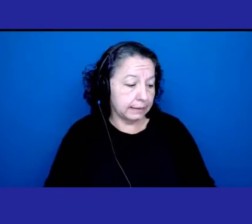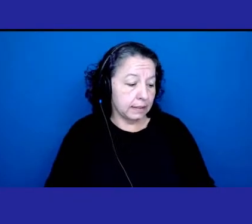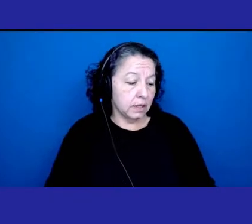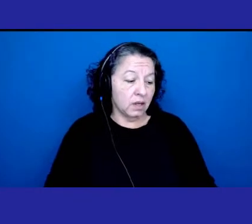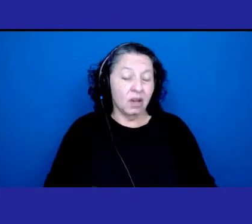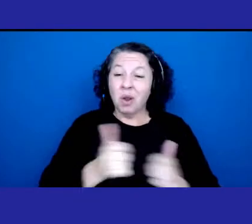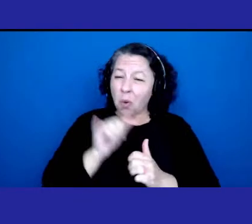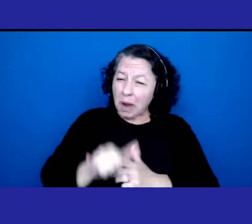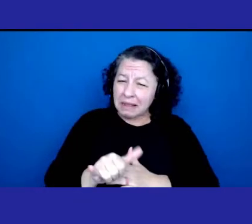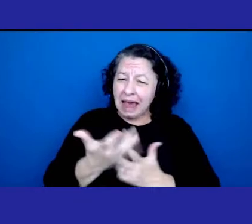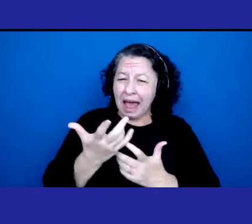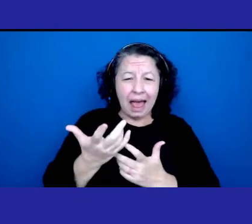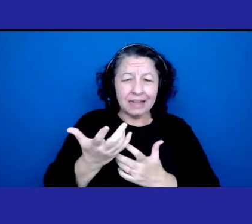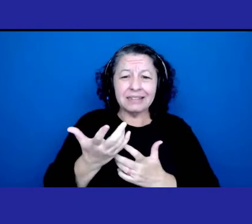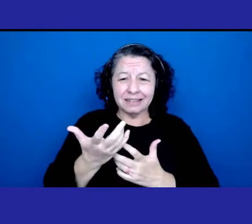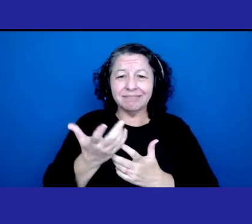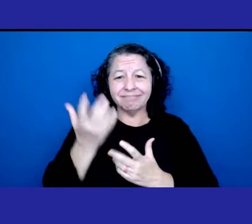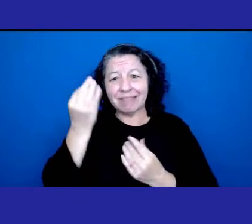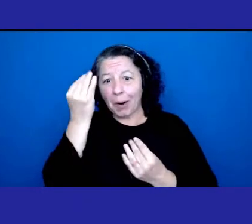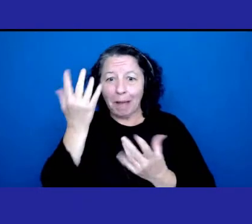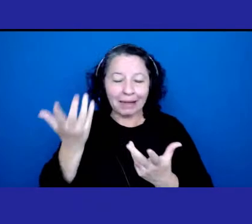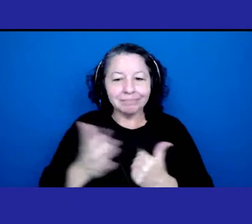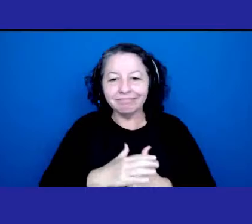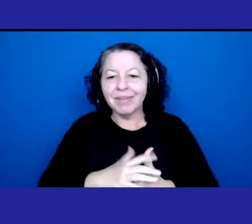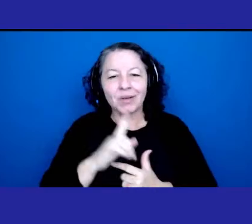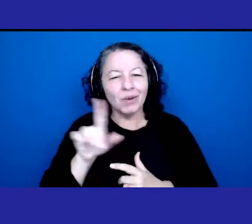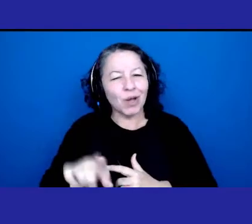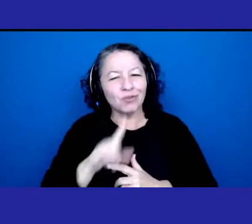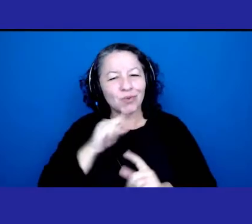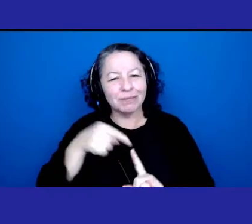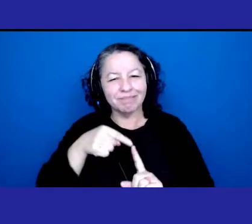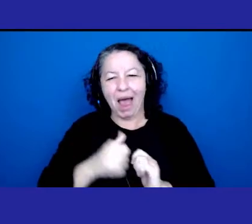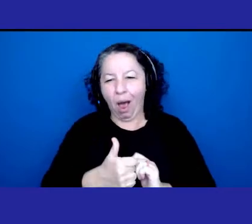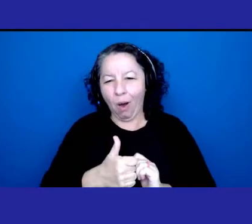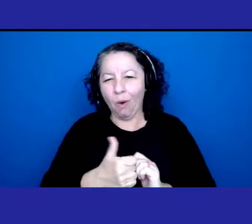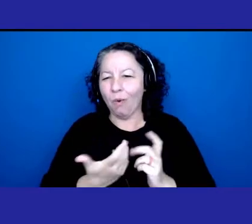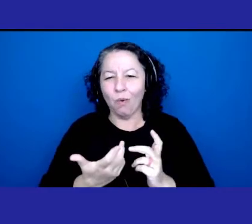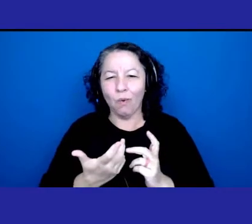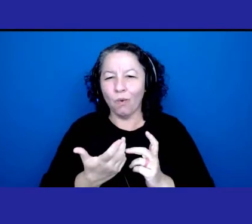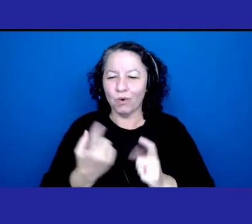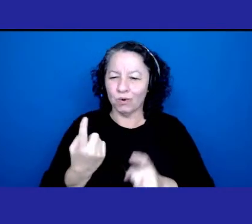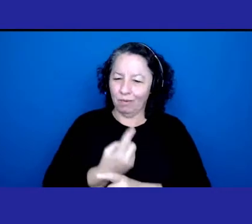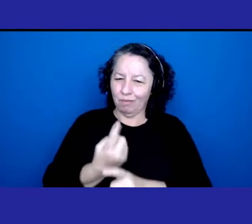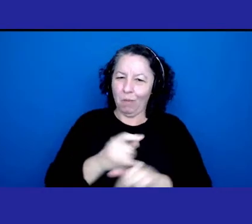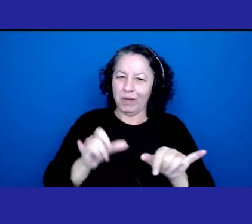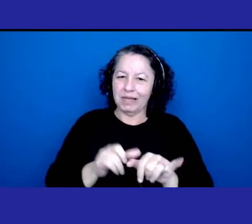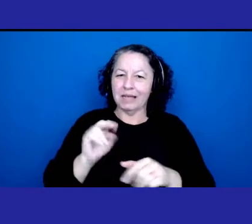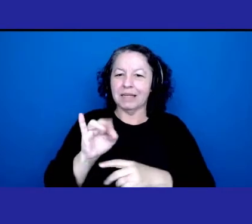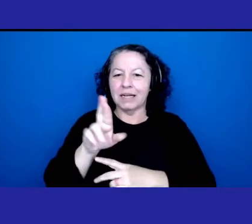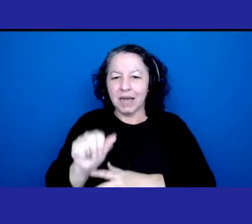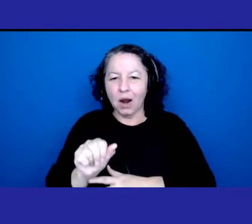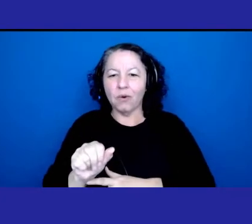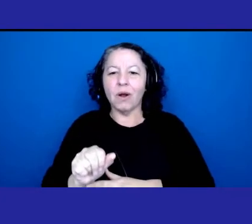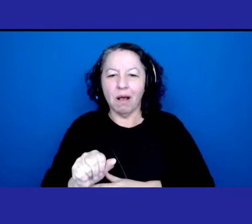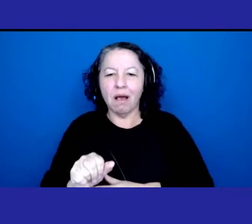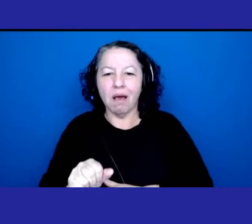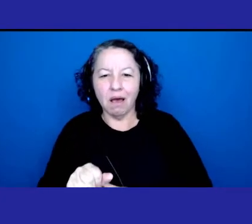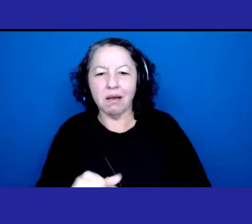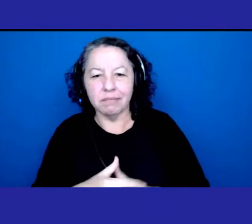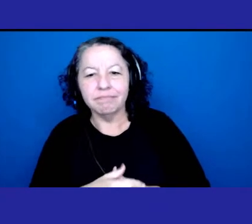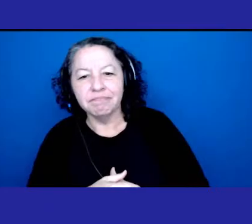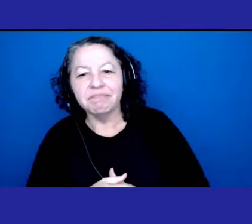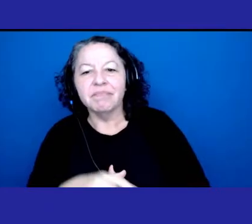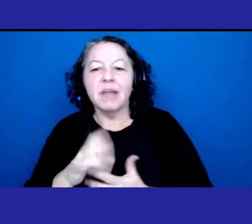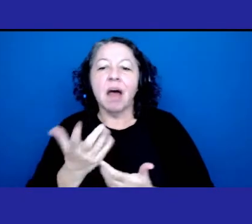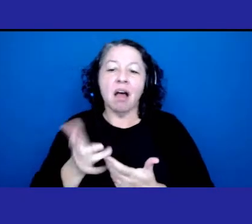the question today really becomes how to right size the Natera NCE. So, why are we here today? What's